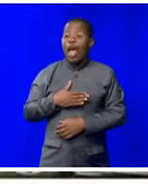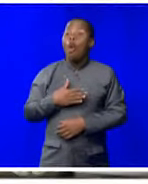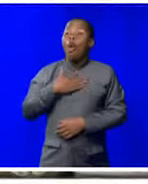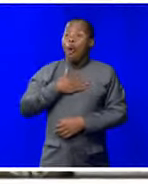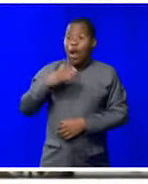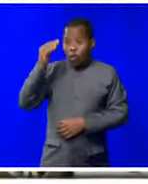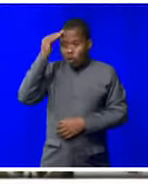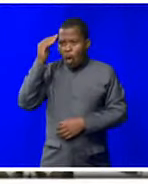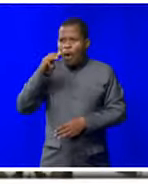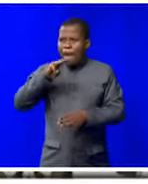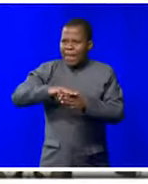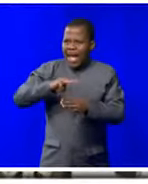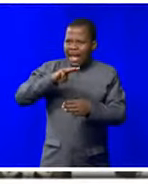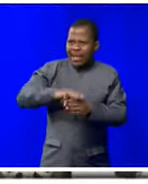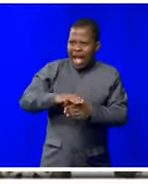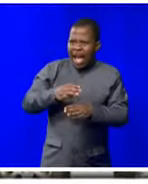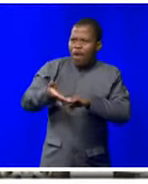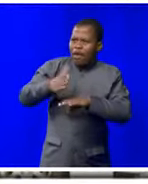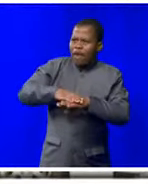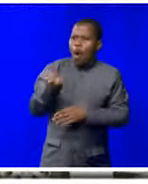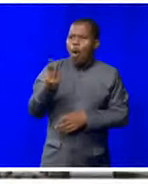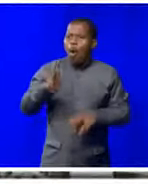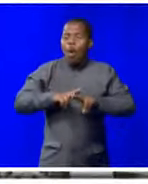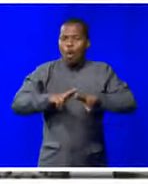usapila, noma ufile.